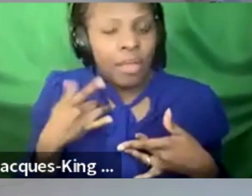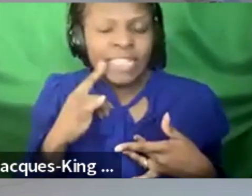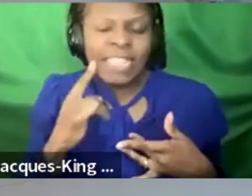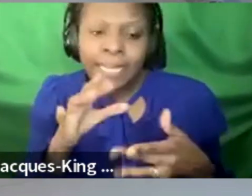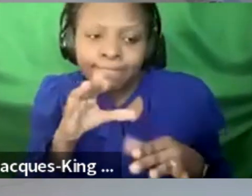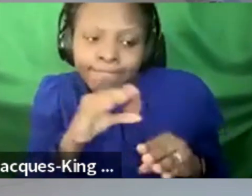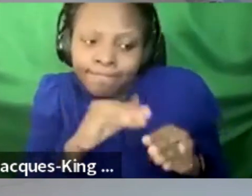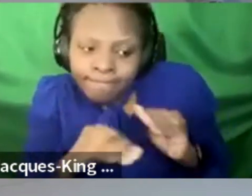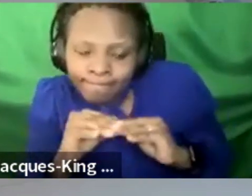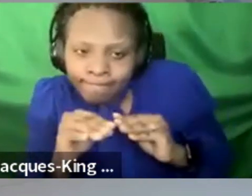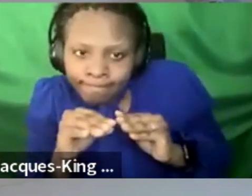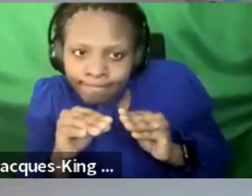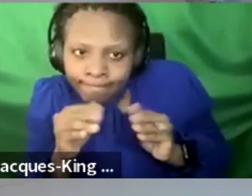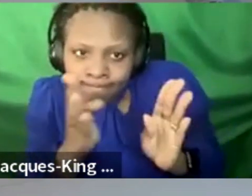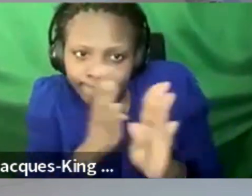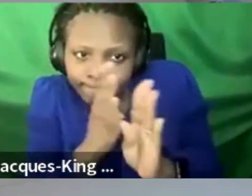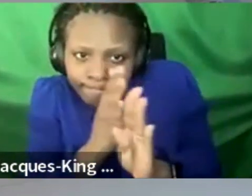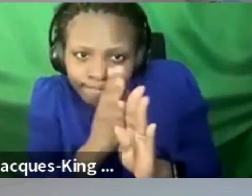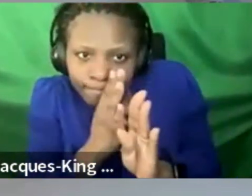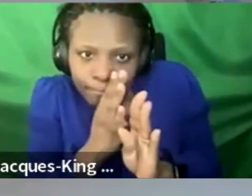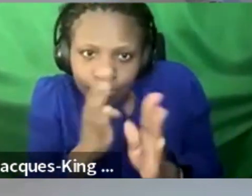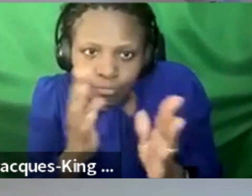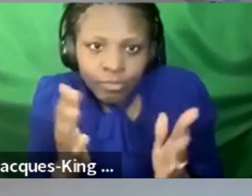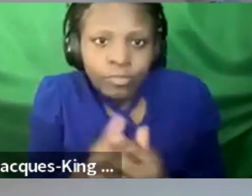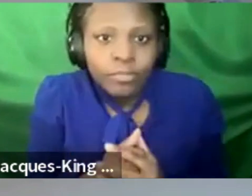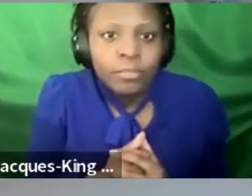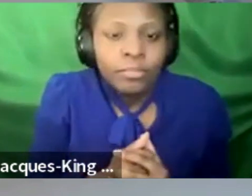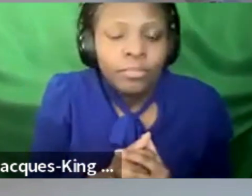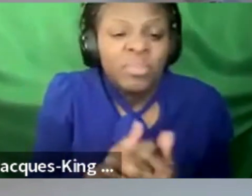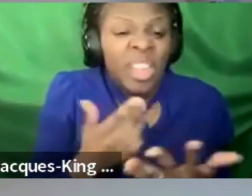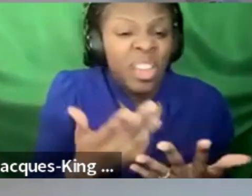it. People are still unpacking for like